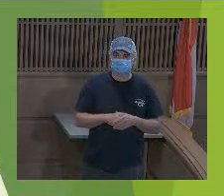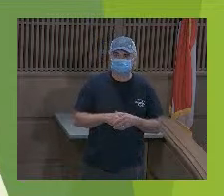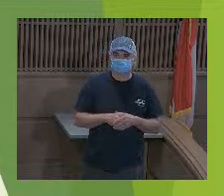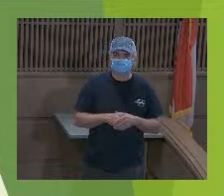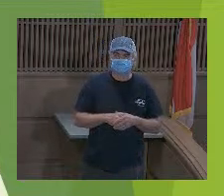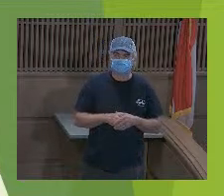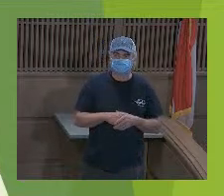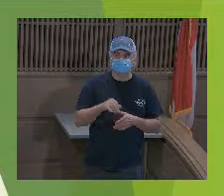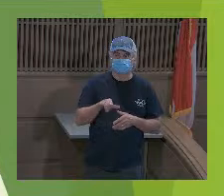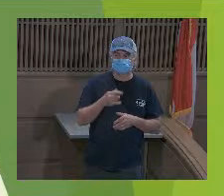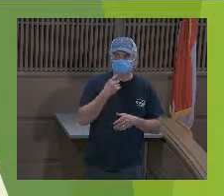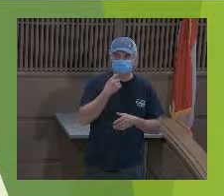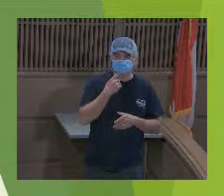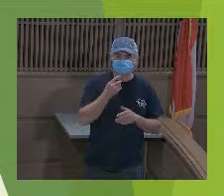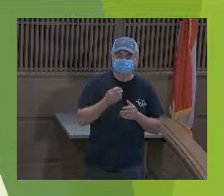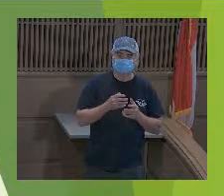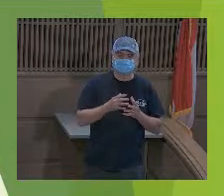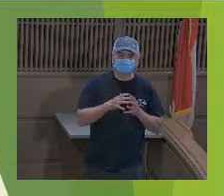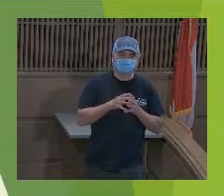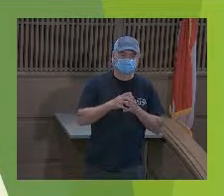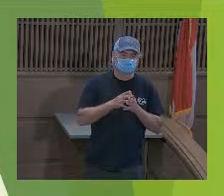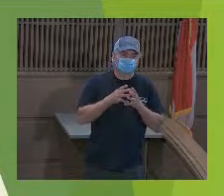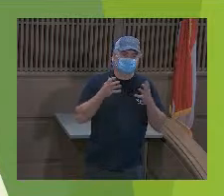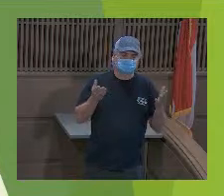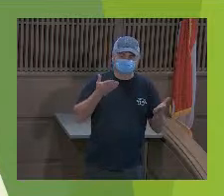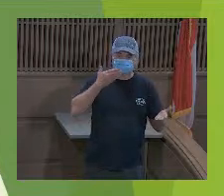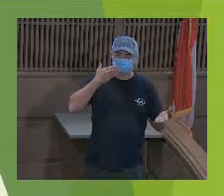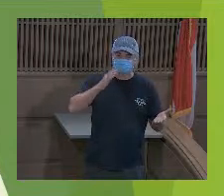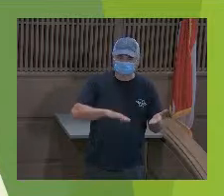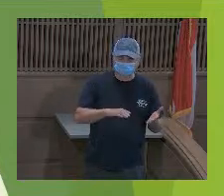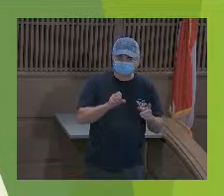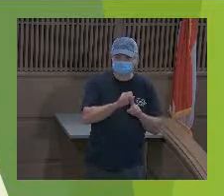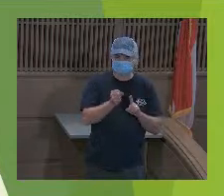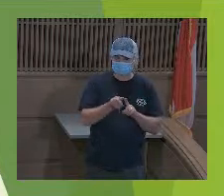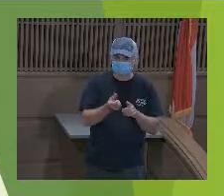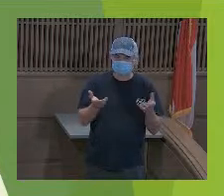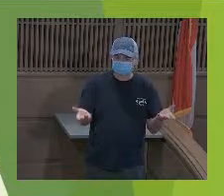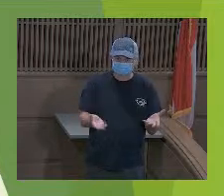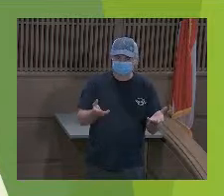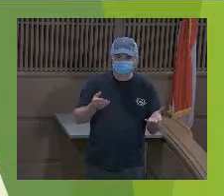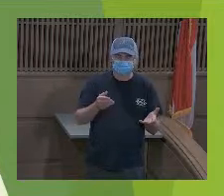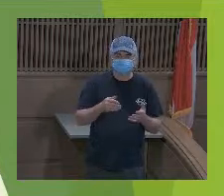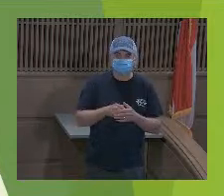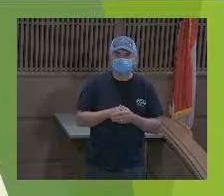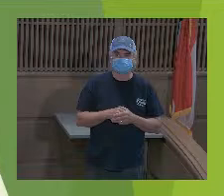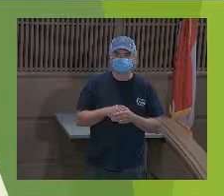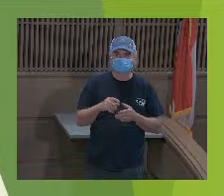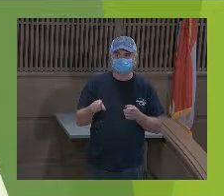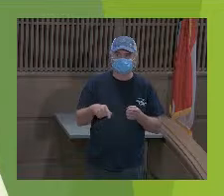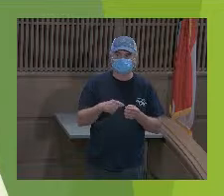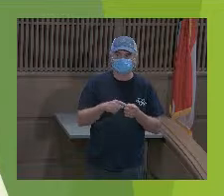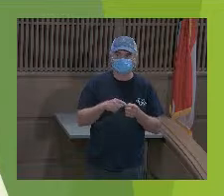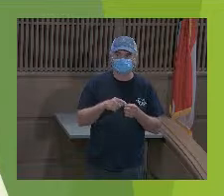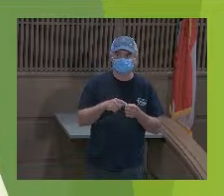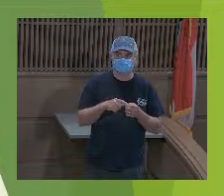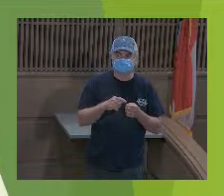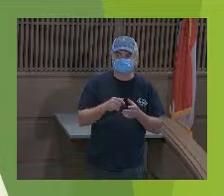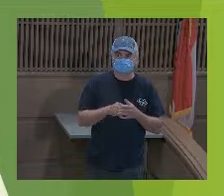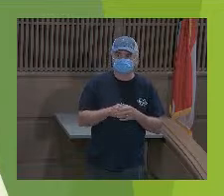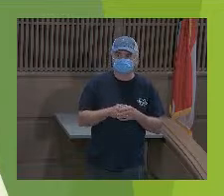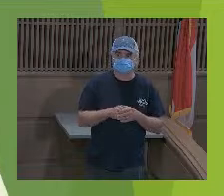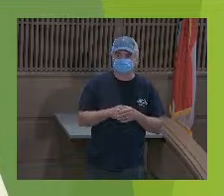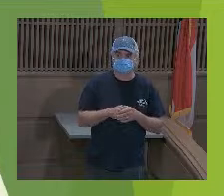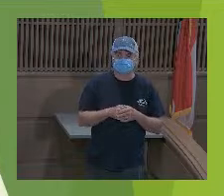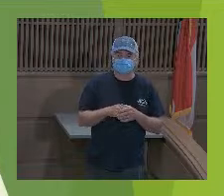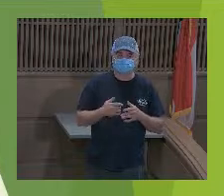you see these numbers when the dark blue begins to collapse. There's also going to be a